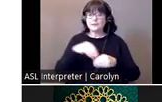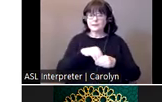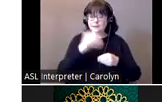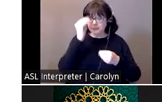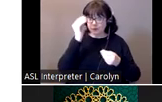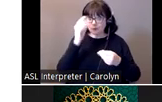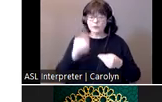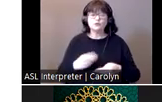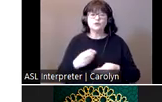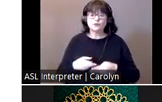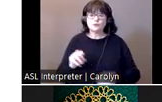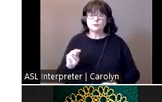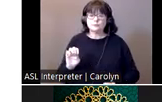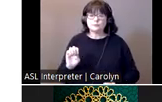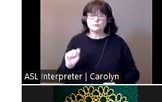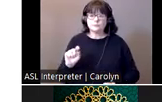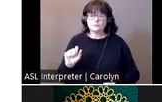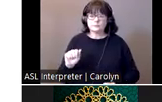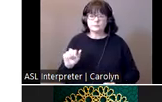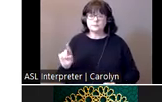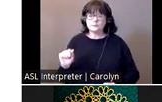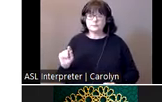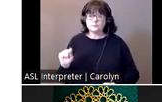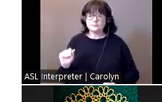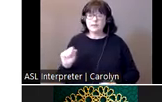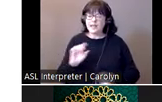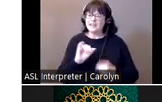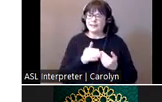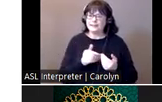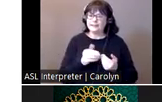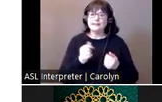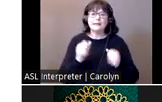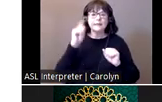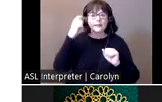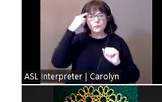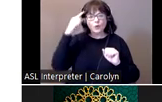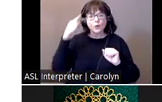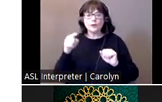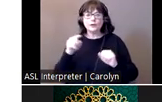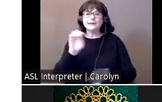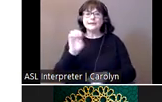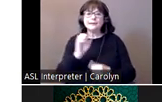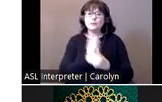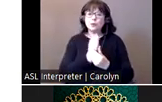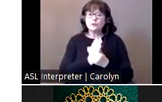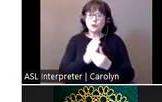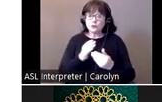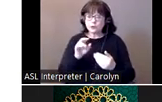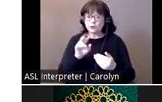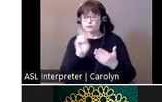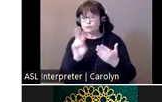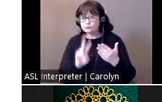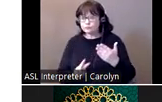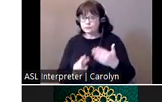it's actually very easy for employers to access it if they're looking at an e-portfolio, because they can click on the badge and they can see this